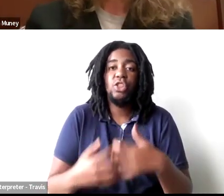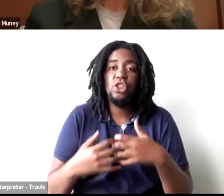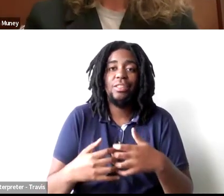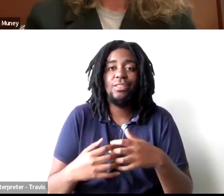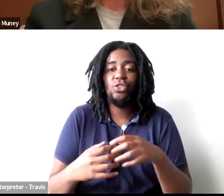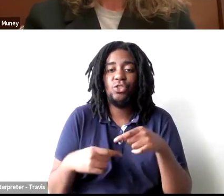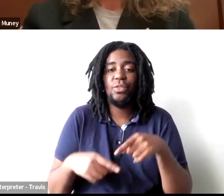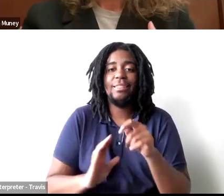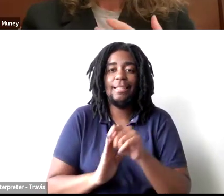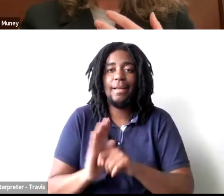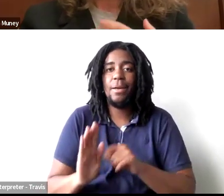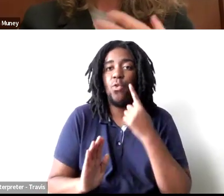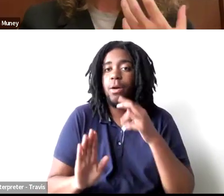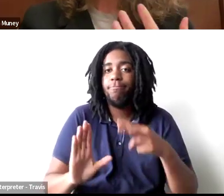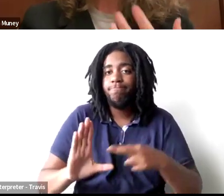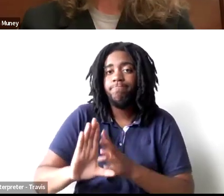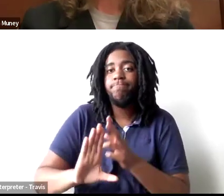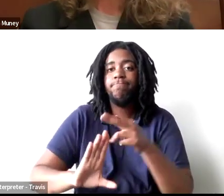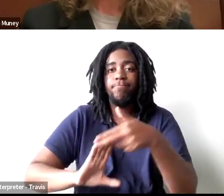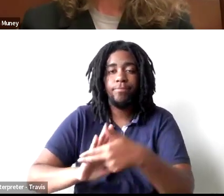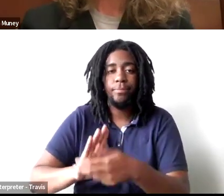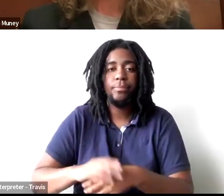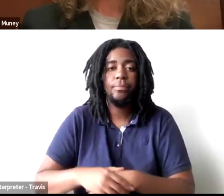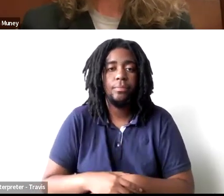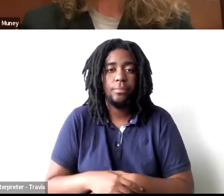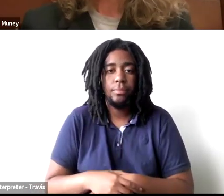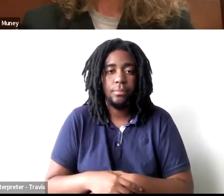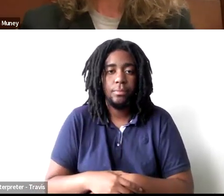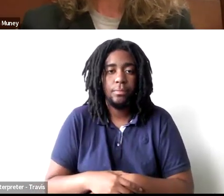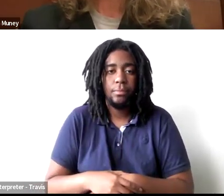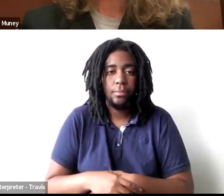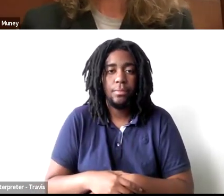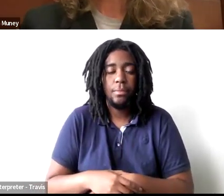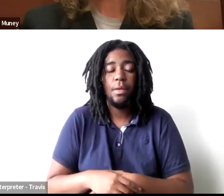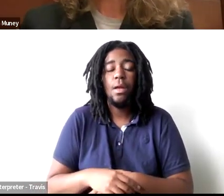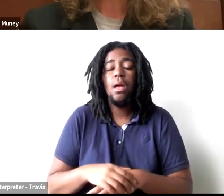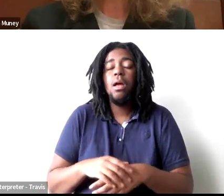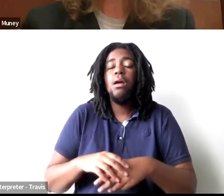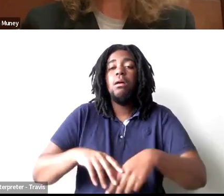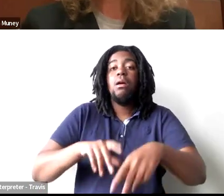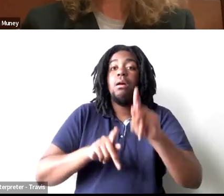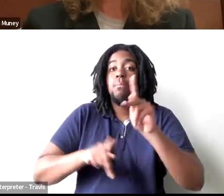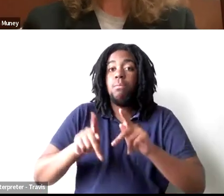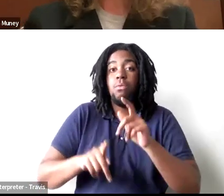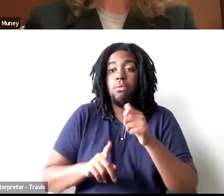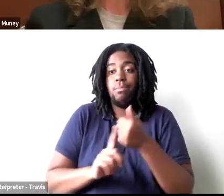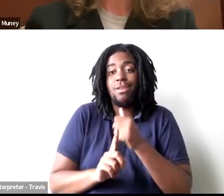era. The machines allowed people who weren't artists to be able to make money, to make profiles. So it was